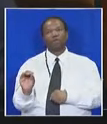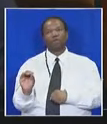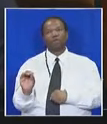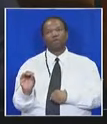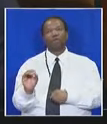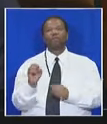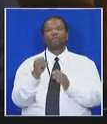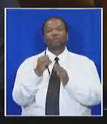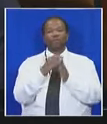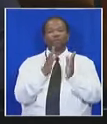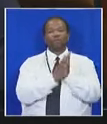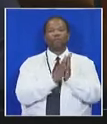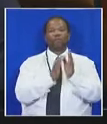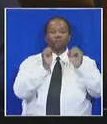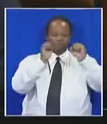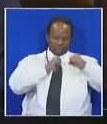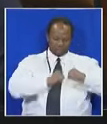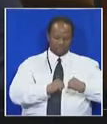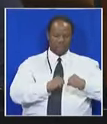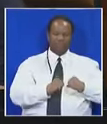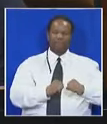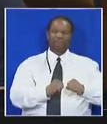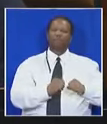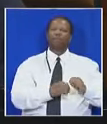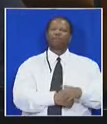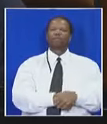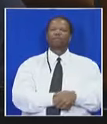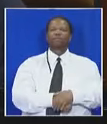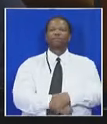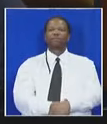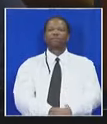Agreed to. Can we now...